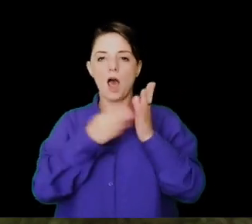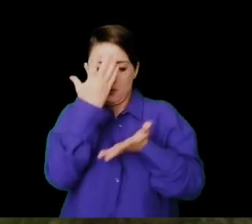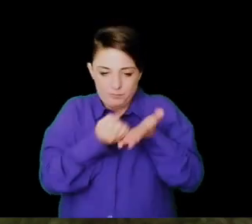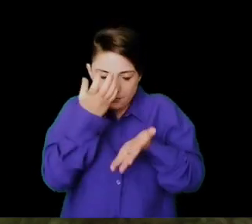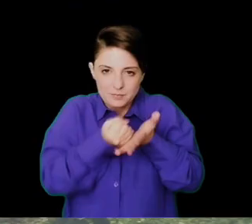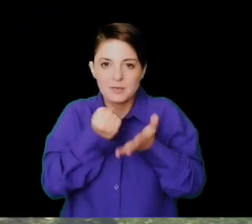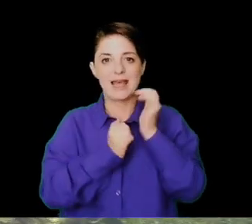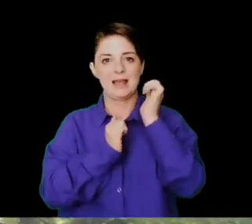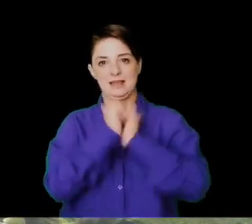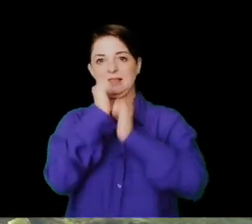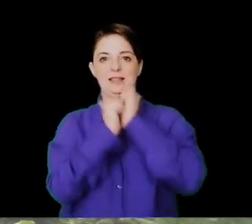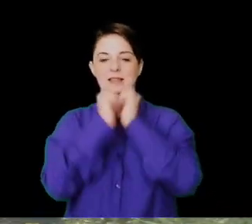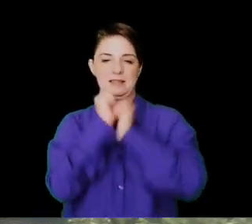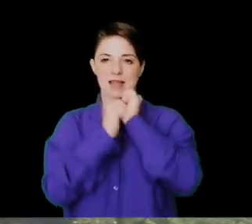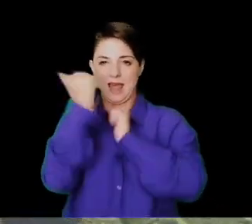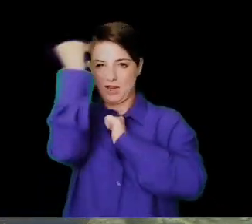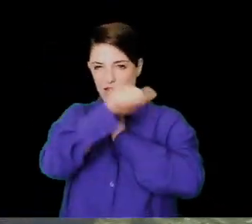ecosystem engineer.